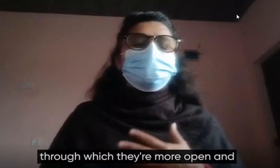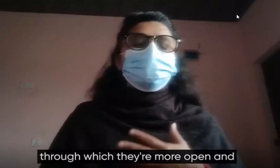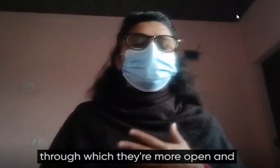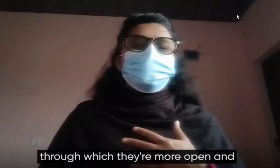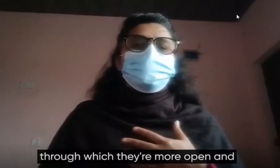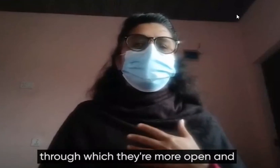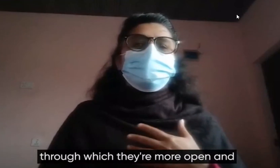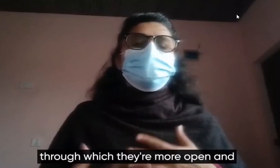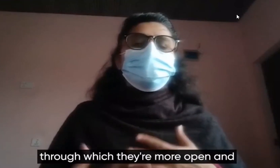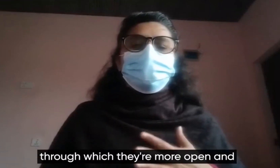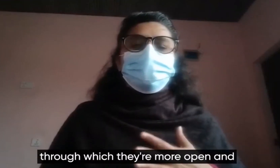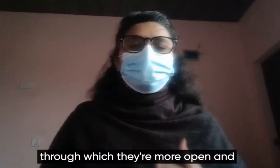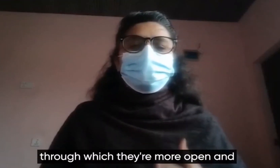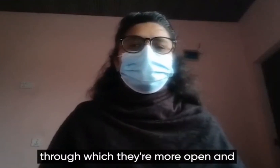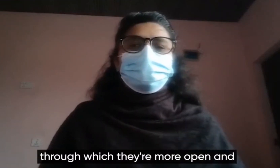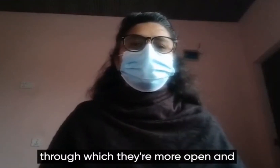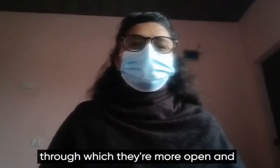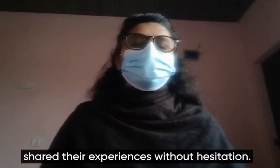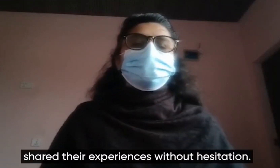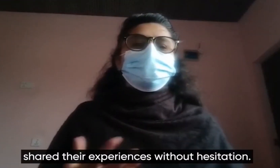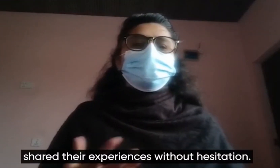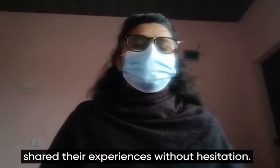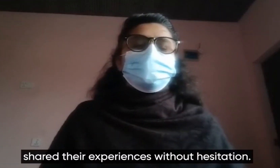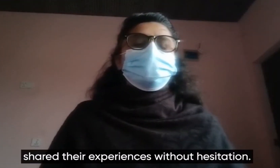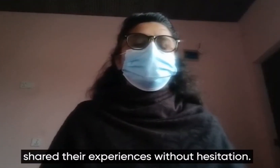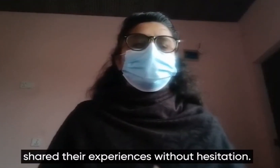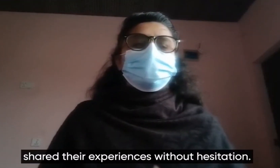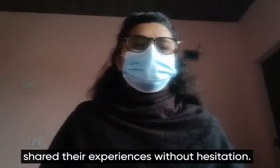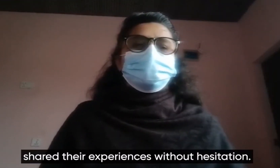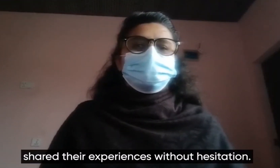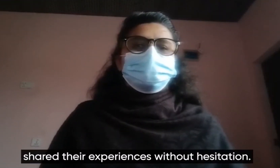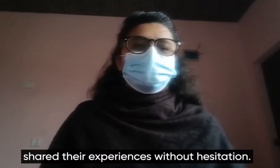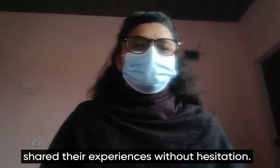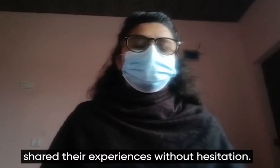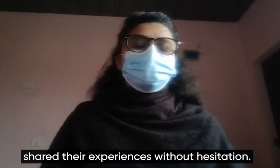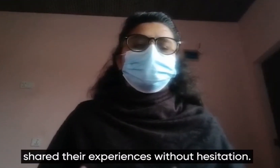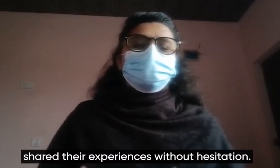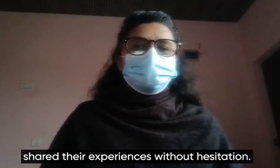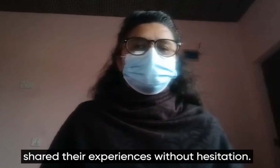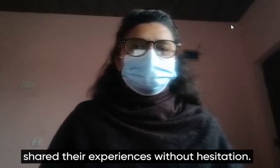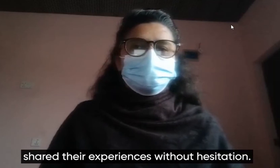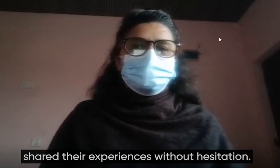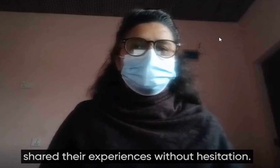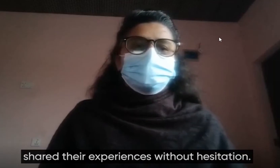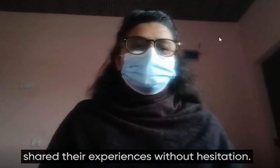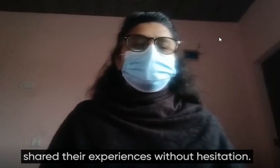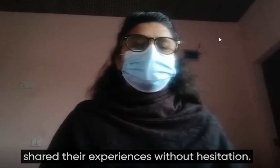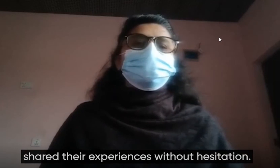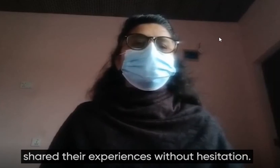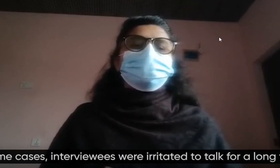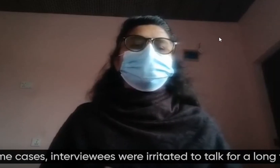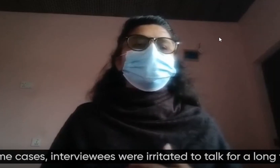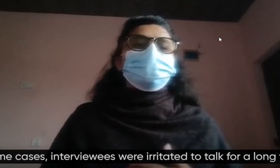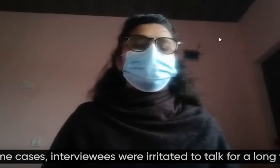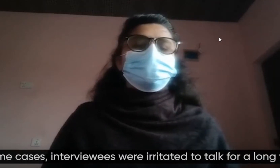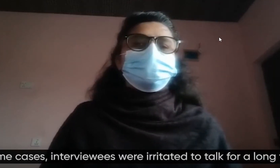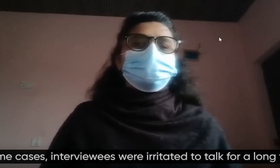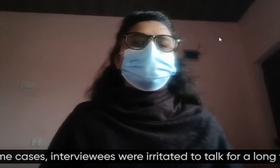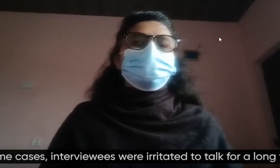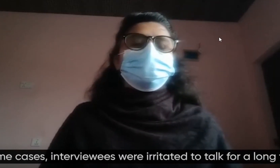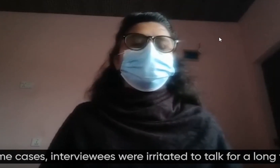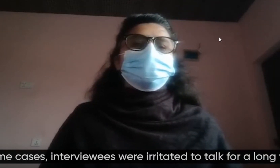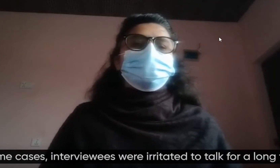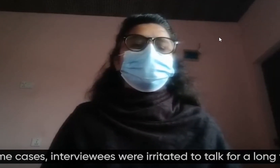through which they were more open and share their experiences without hesitation. Uh, in some